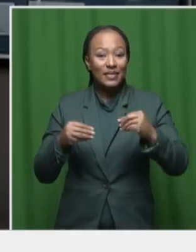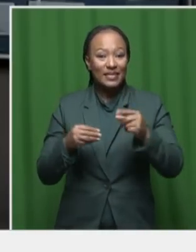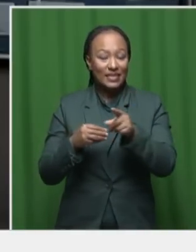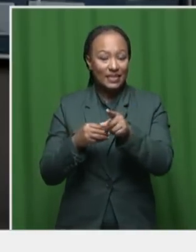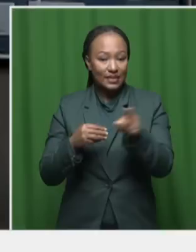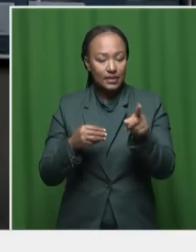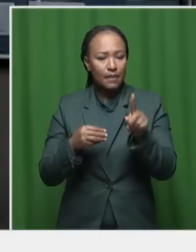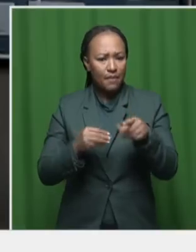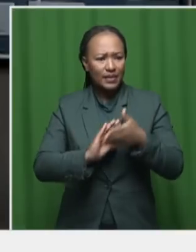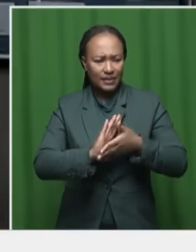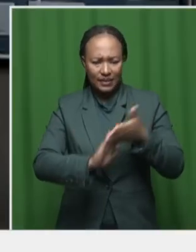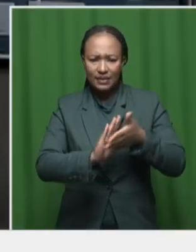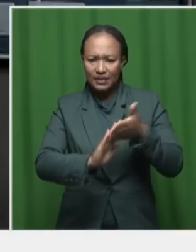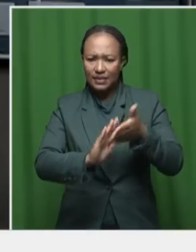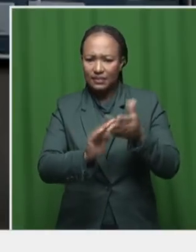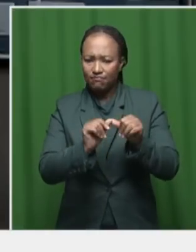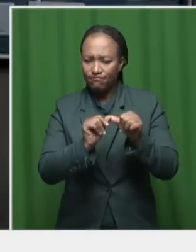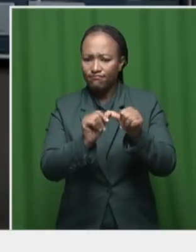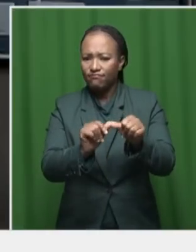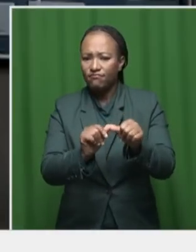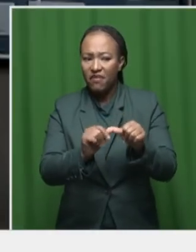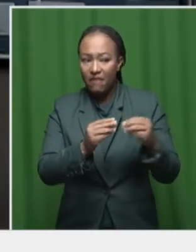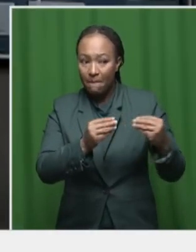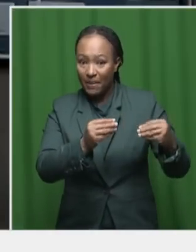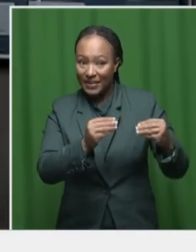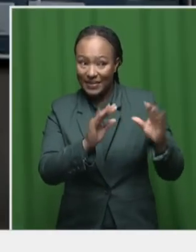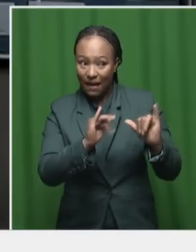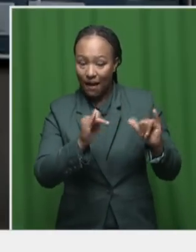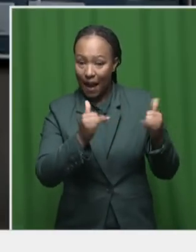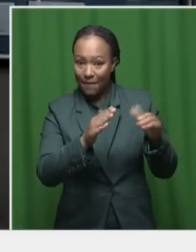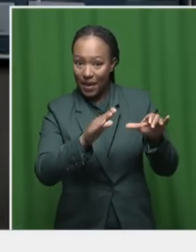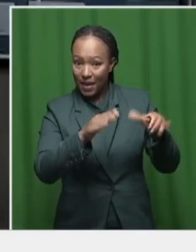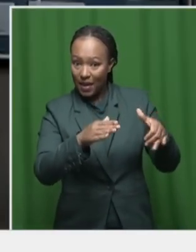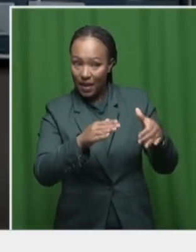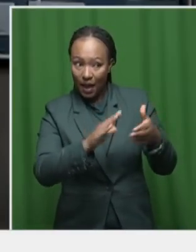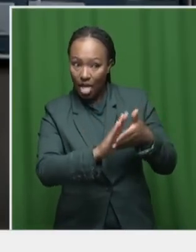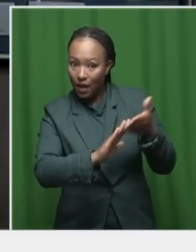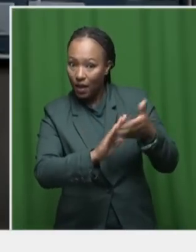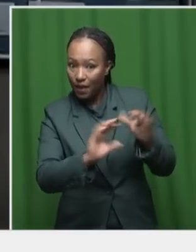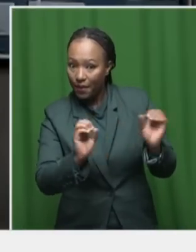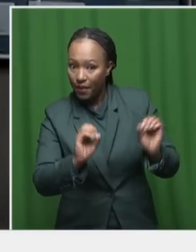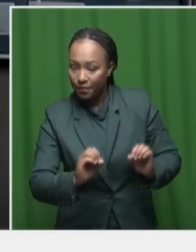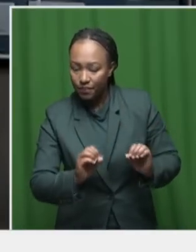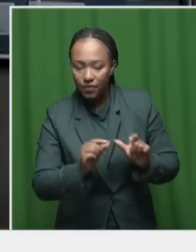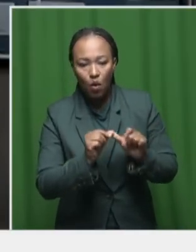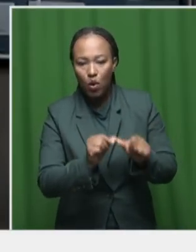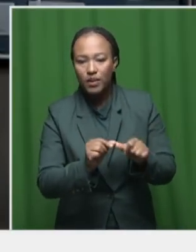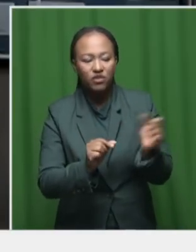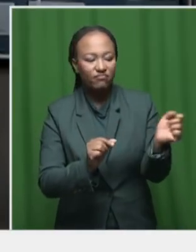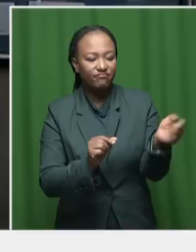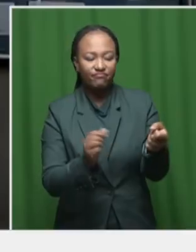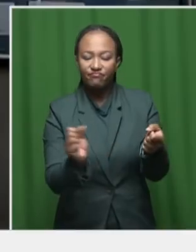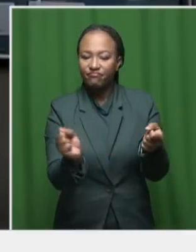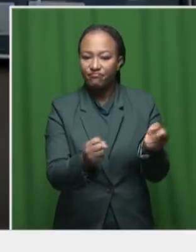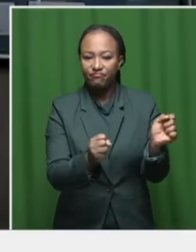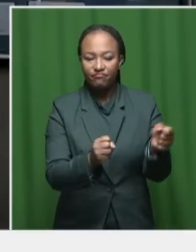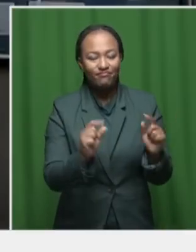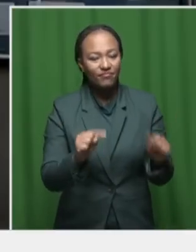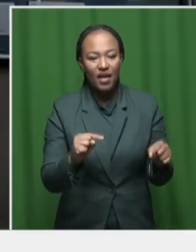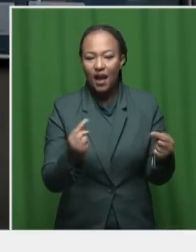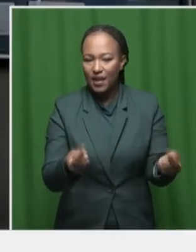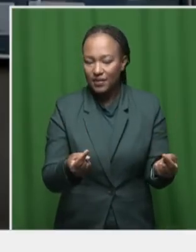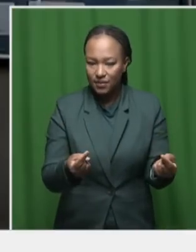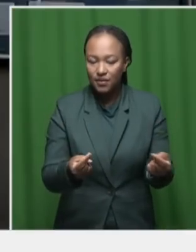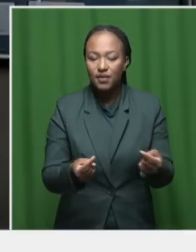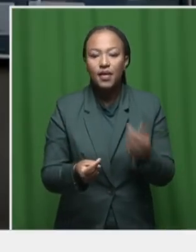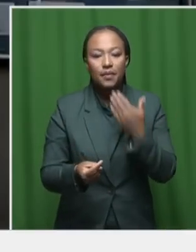must survive first of all, because if a business does not survive, they cannot keep on employing people anymore. And please understand that